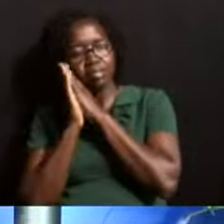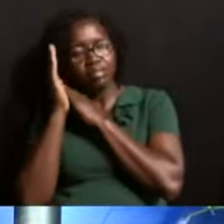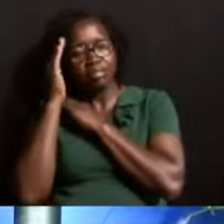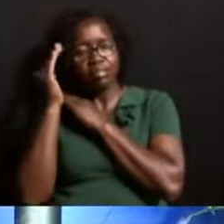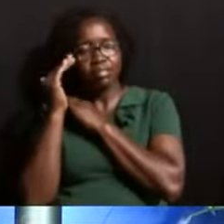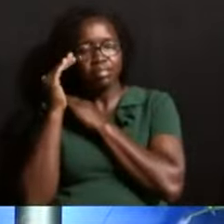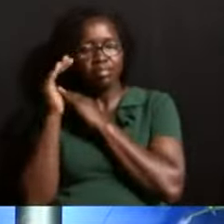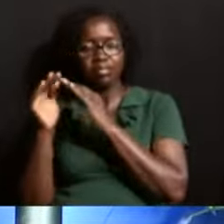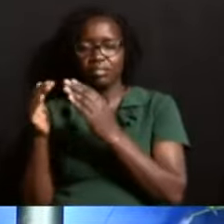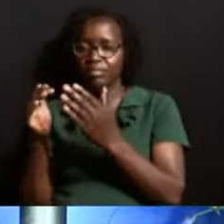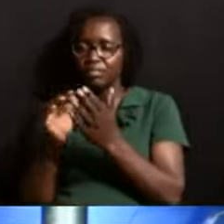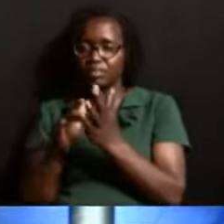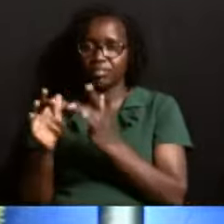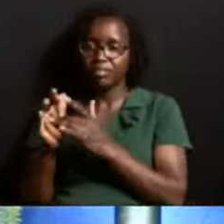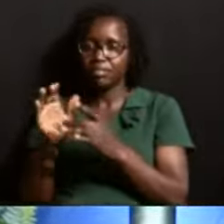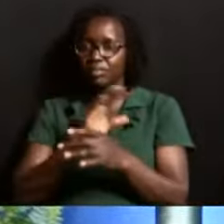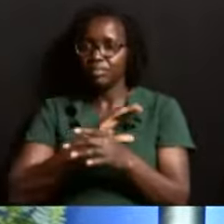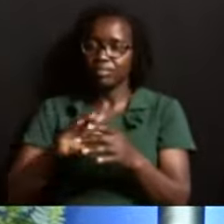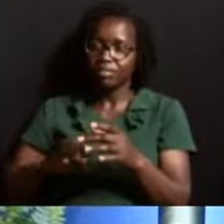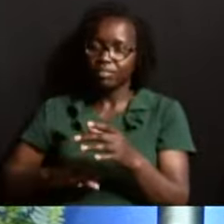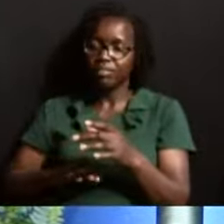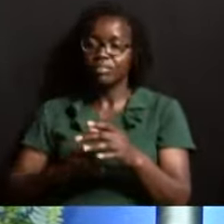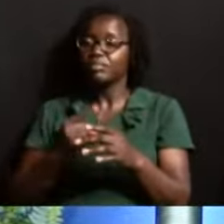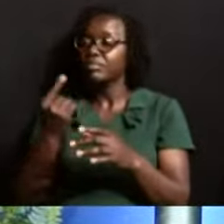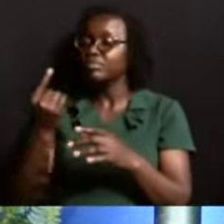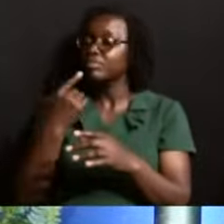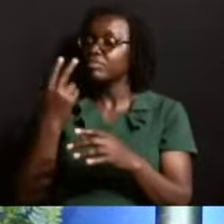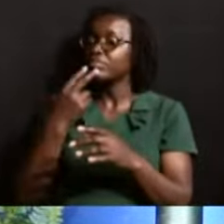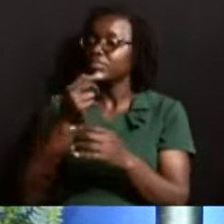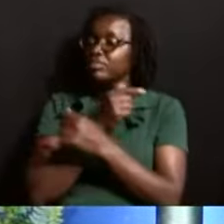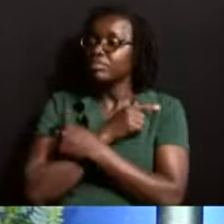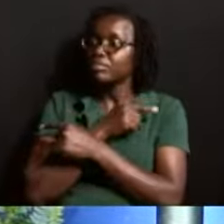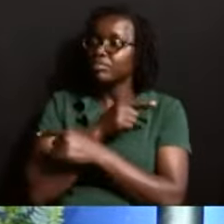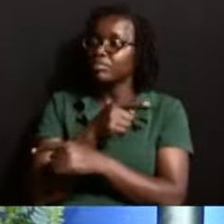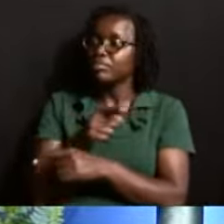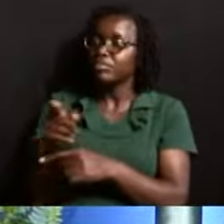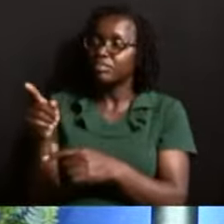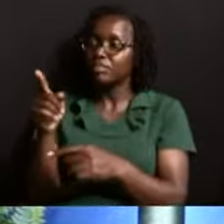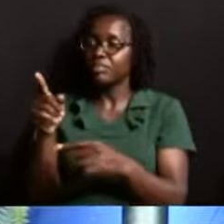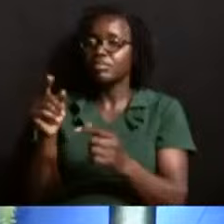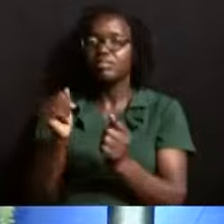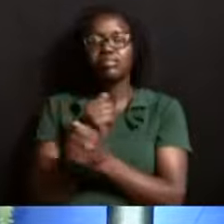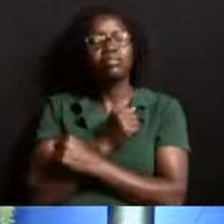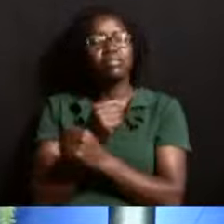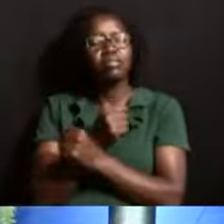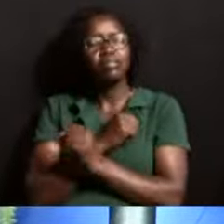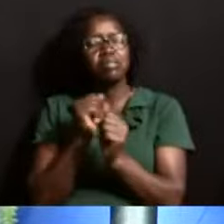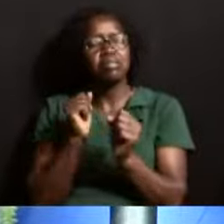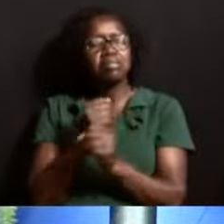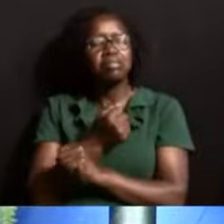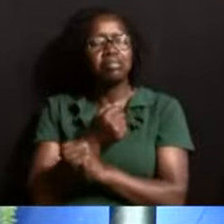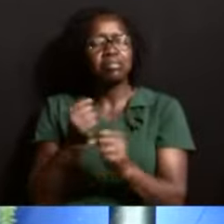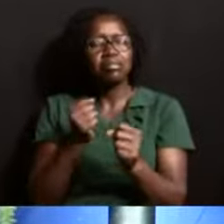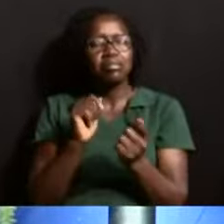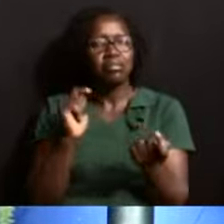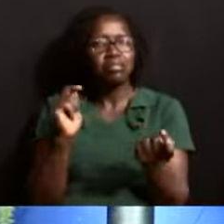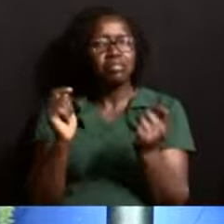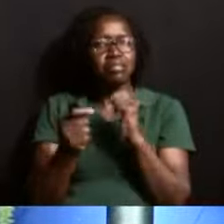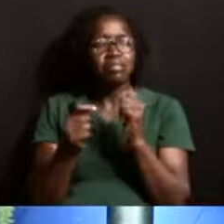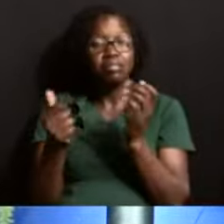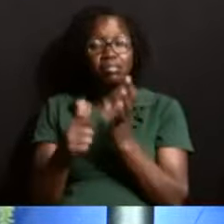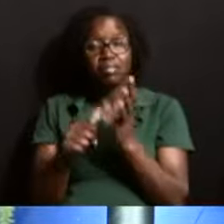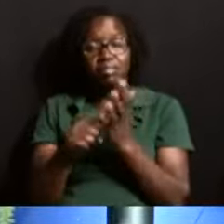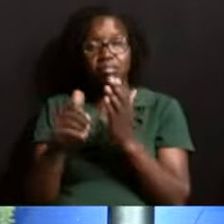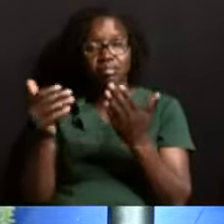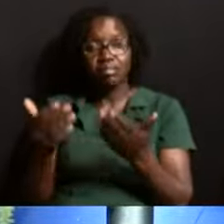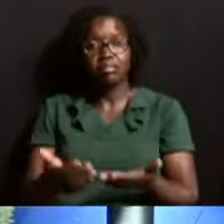pillow at Jesus Christ, the one who loves you, with whom nothing is impossible. If you bring your troubles before Jesus